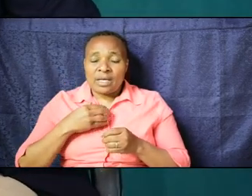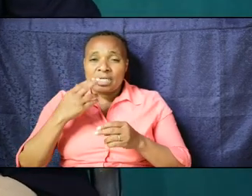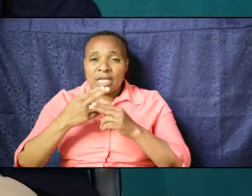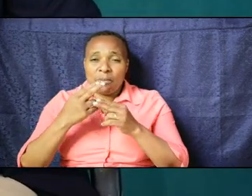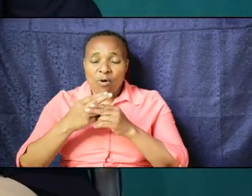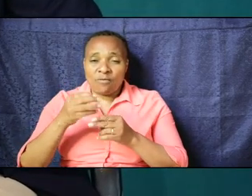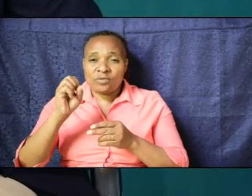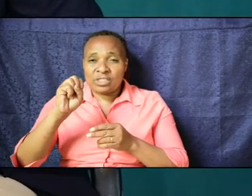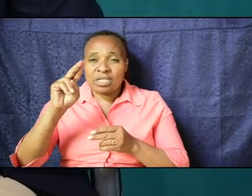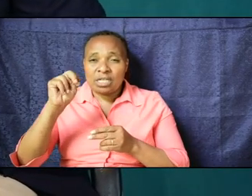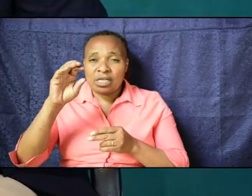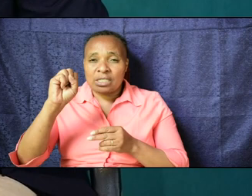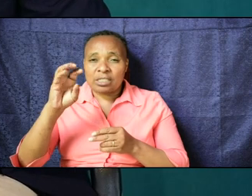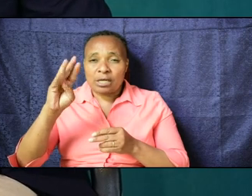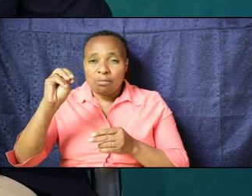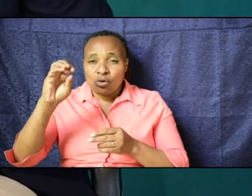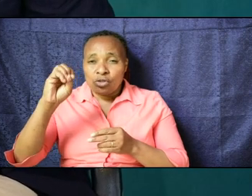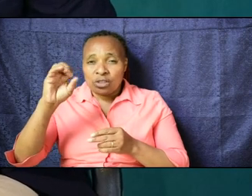of the panelists of the day.